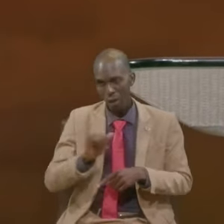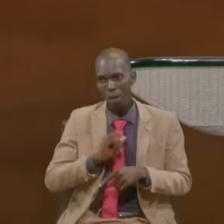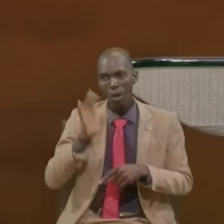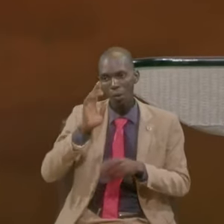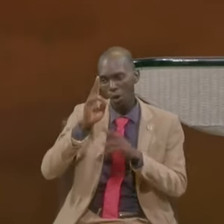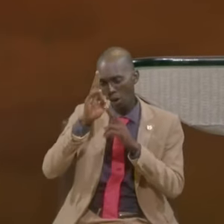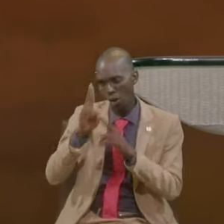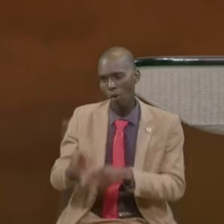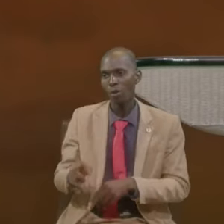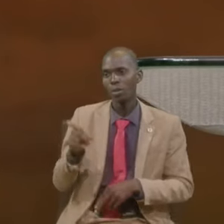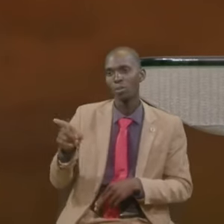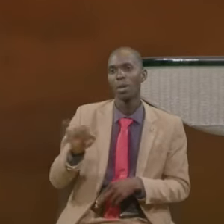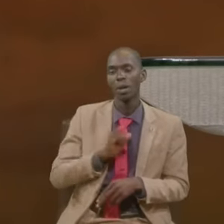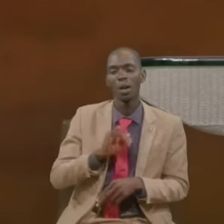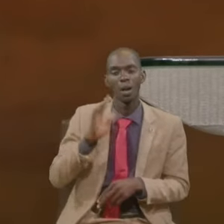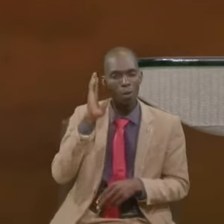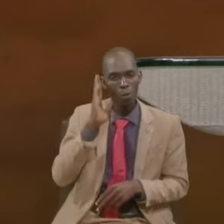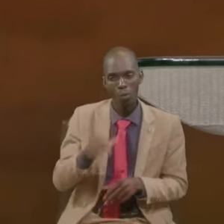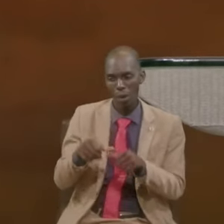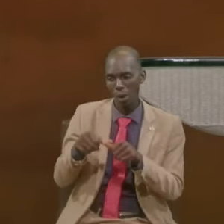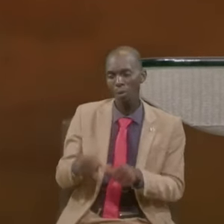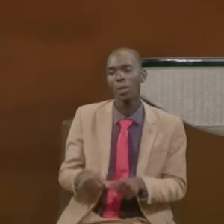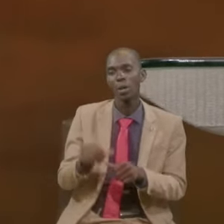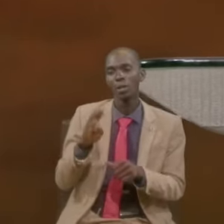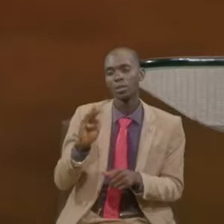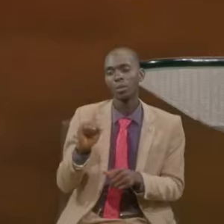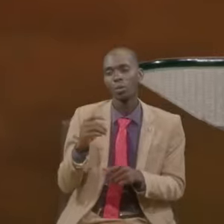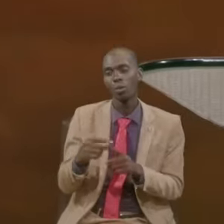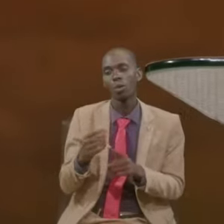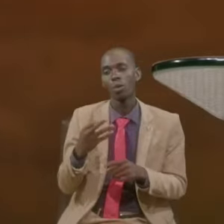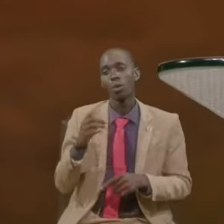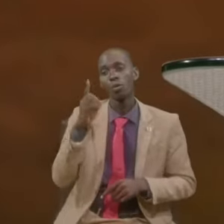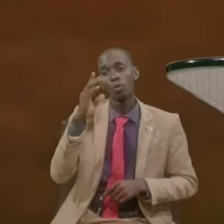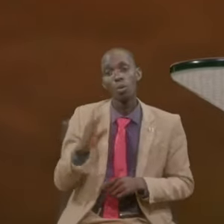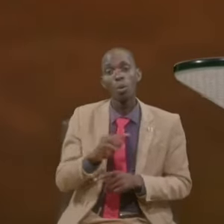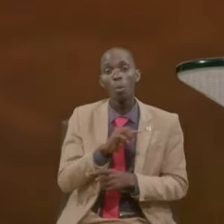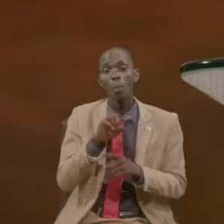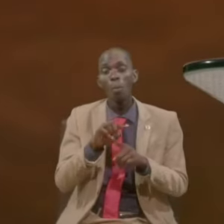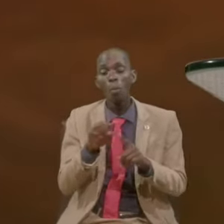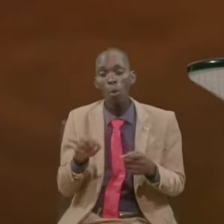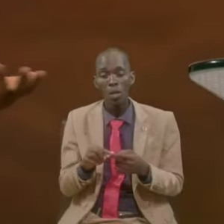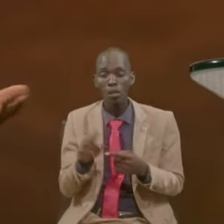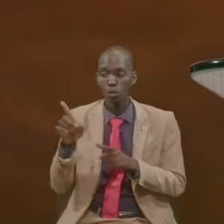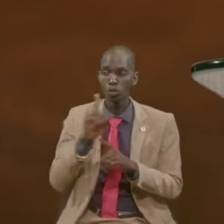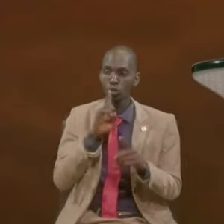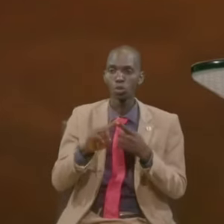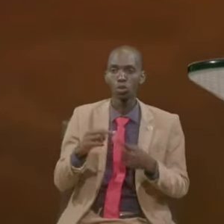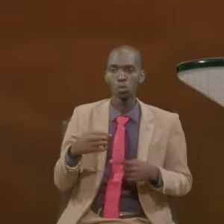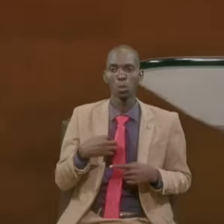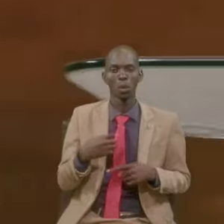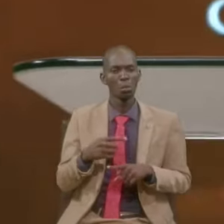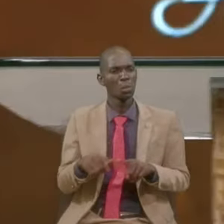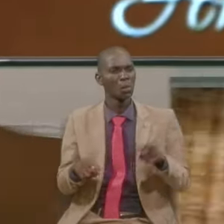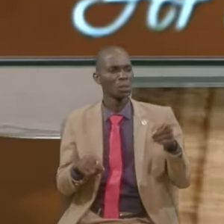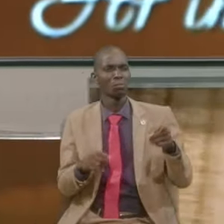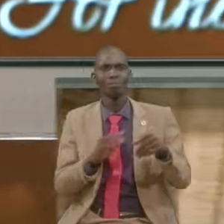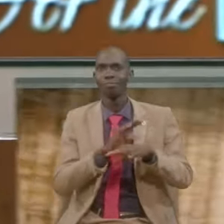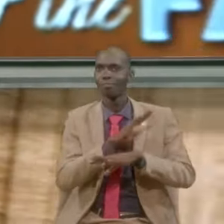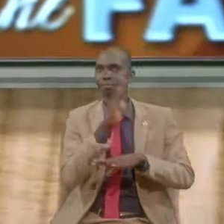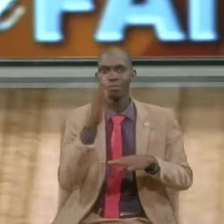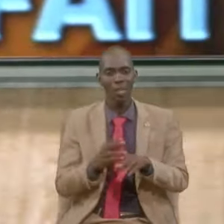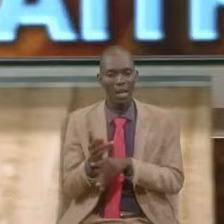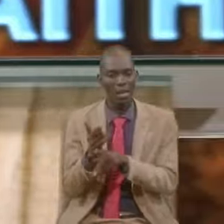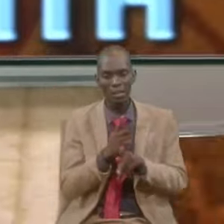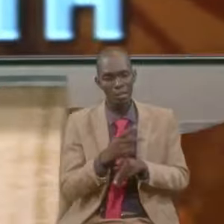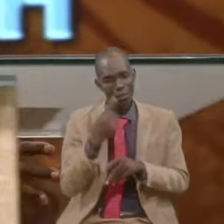will apply the word of God. When he talks to me, but he doesn't care for anybody, he just